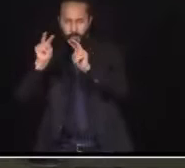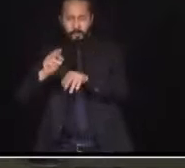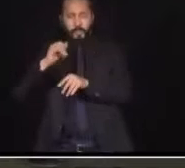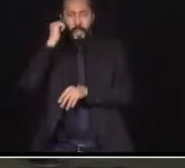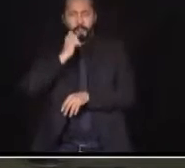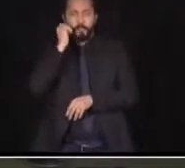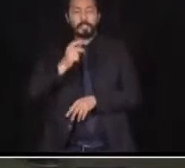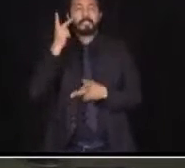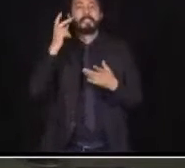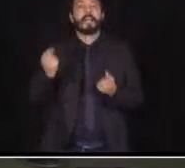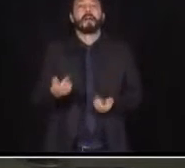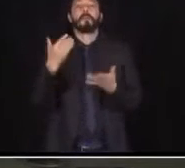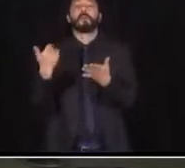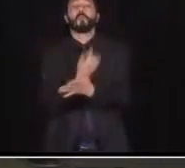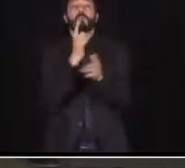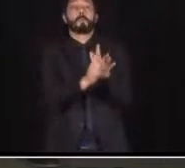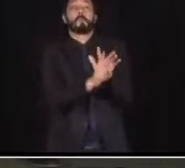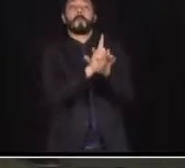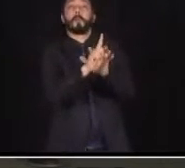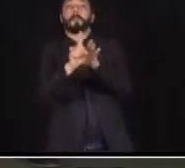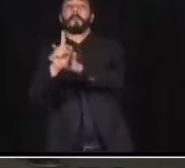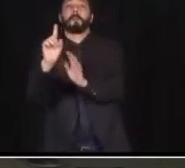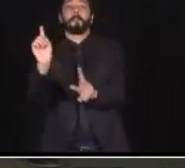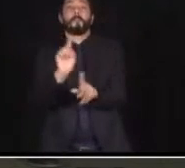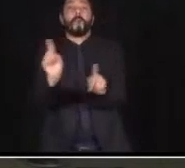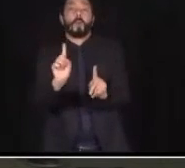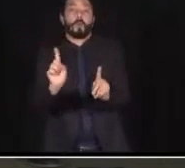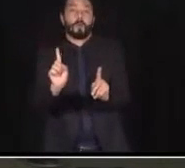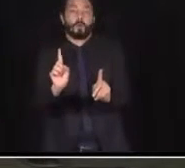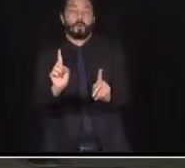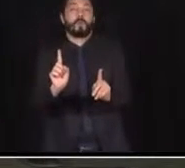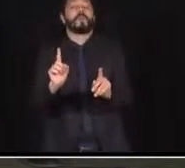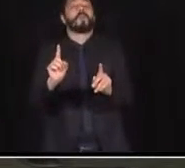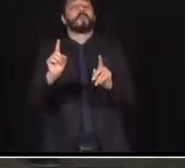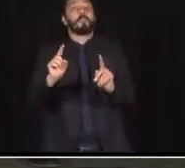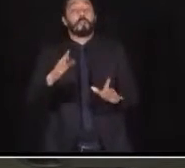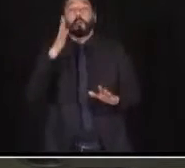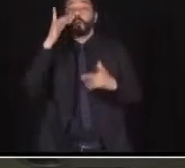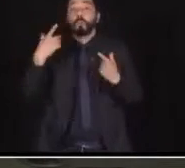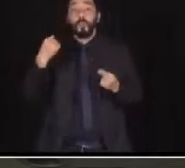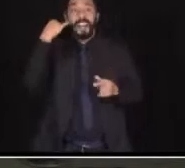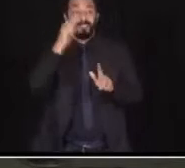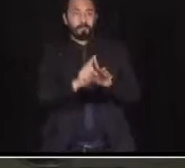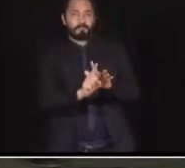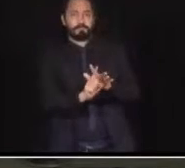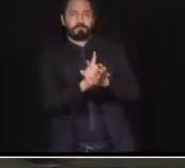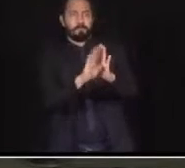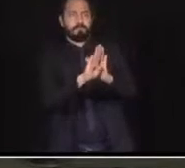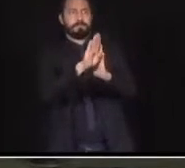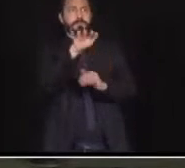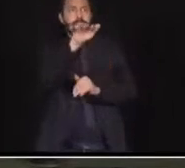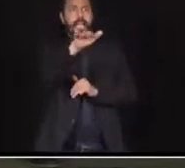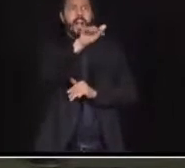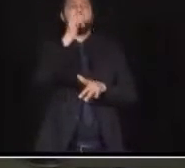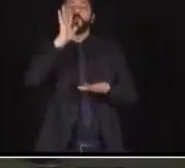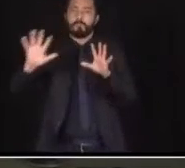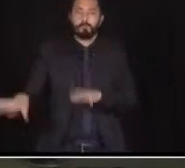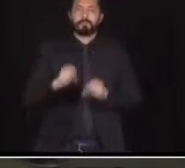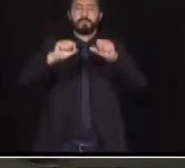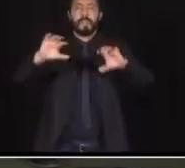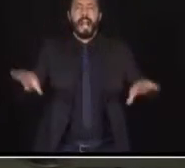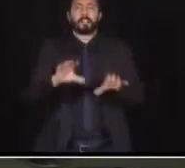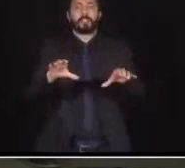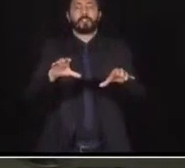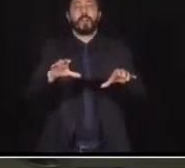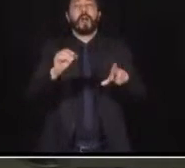new cases are arising in each particular area. We'll take action if we need to, but as the Premier indicated, to please